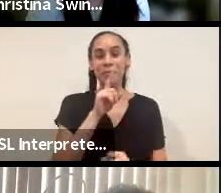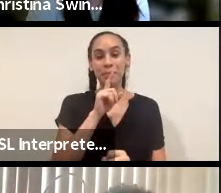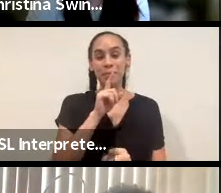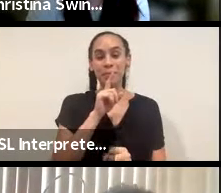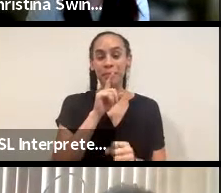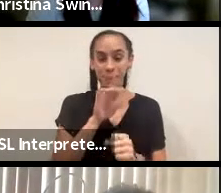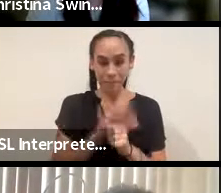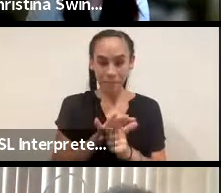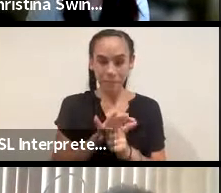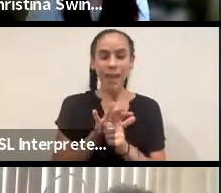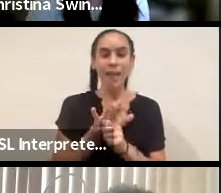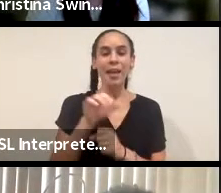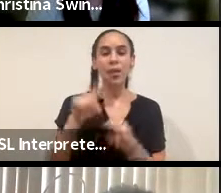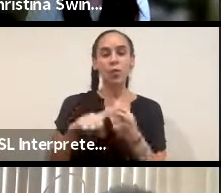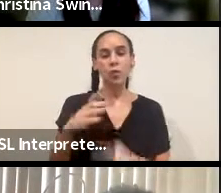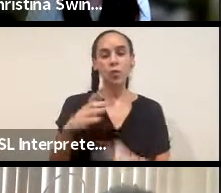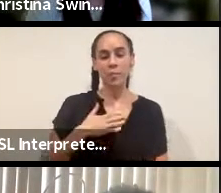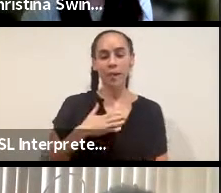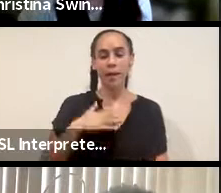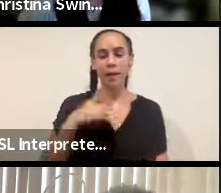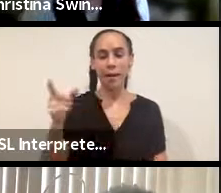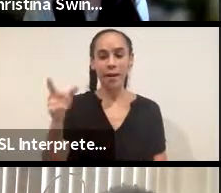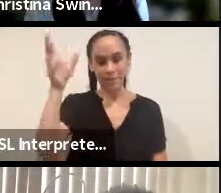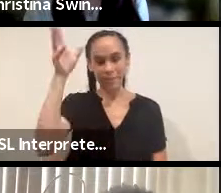paternal grandfather, Joe,